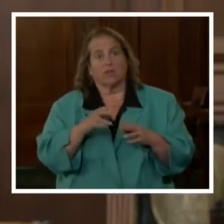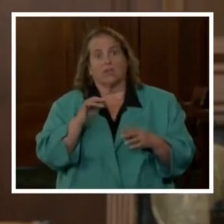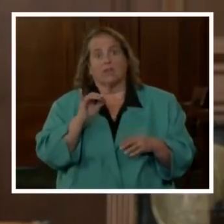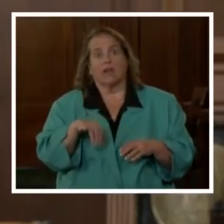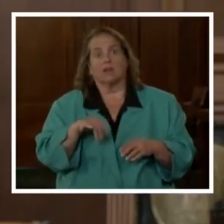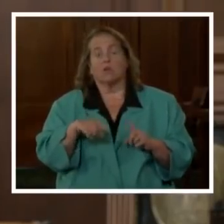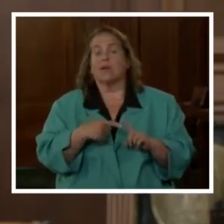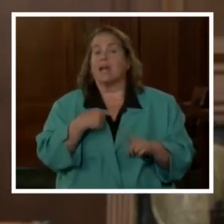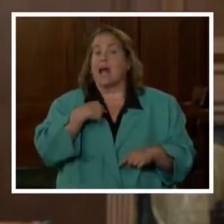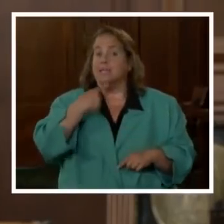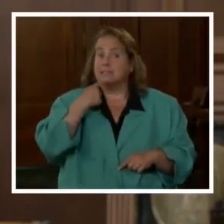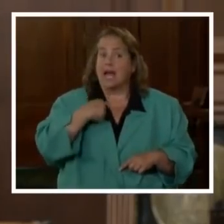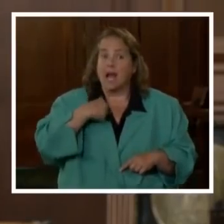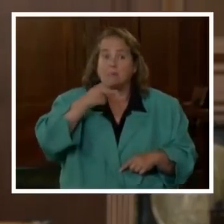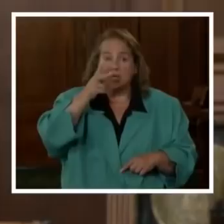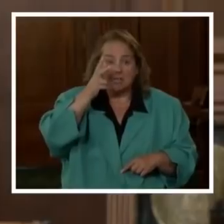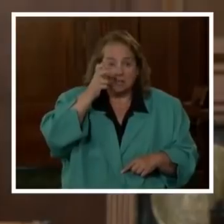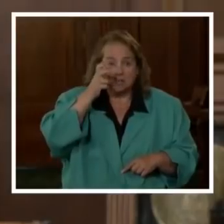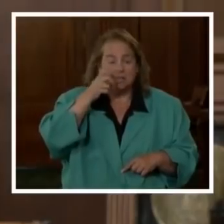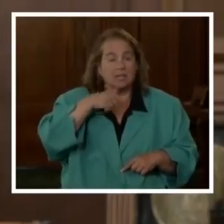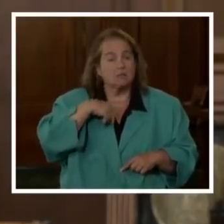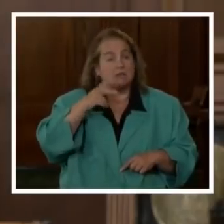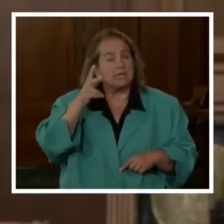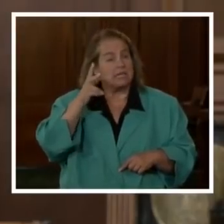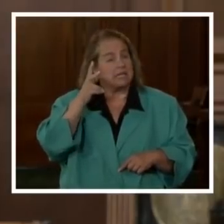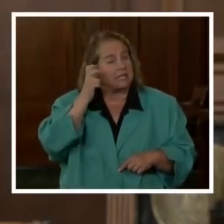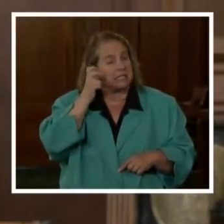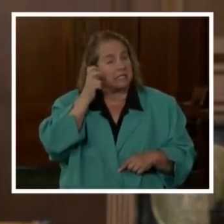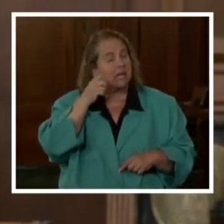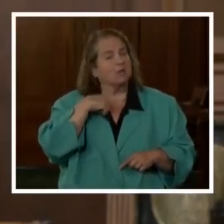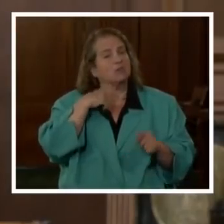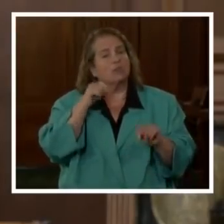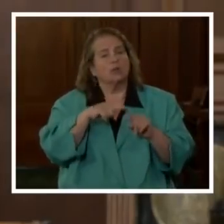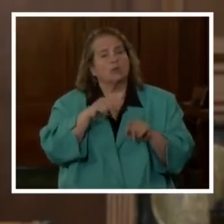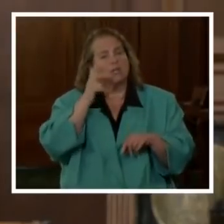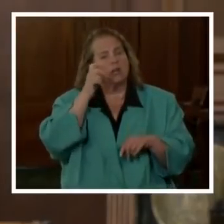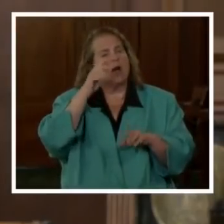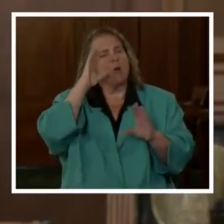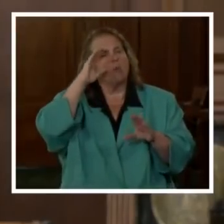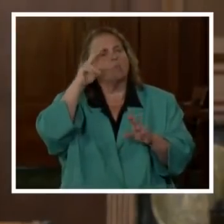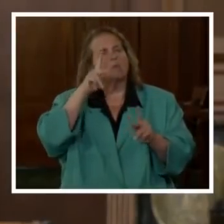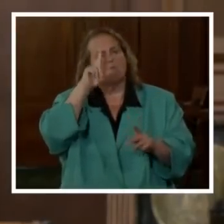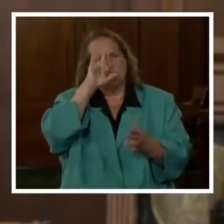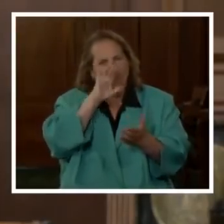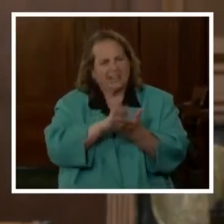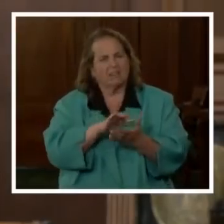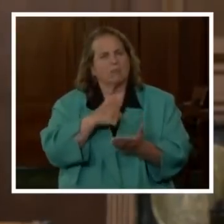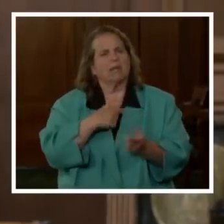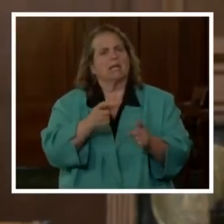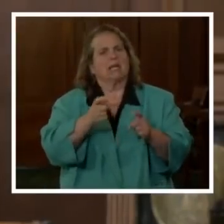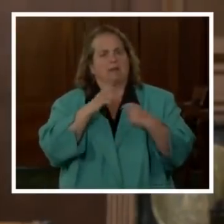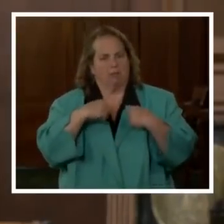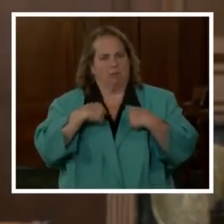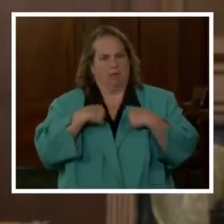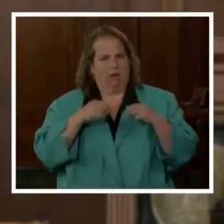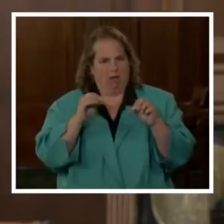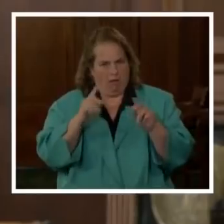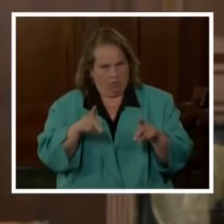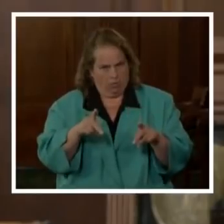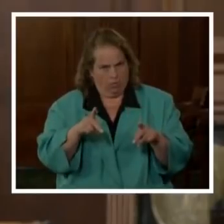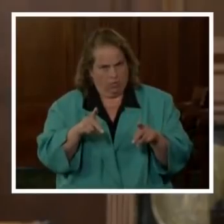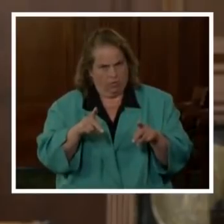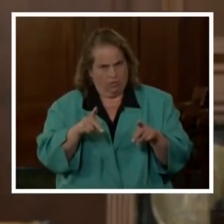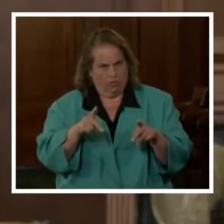is that when I say I'm listening and I'm trying to hear, that people believe me and give me that opportunity.